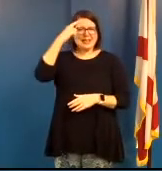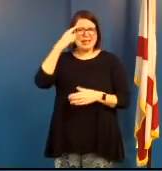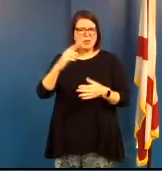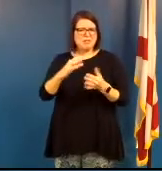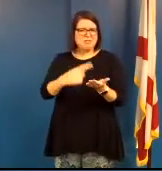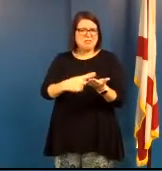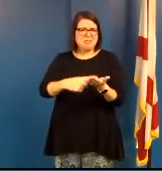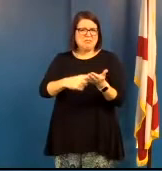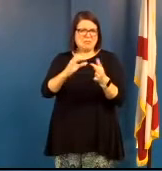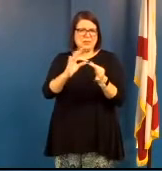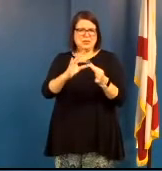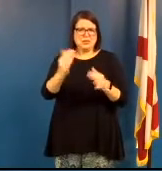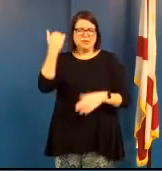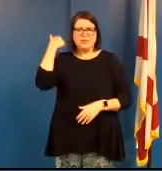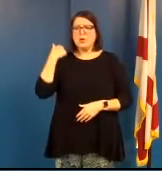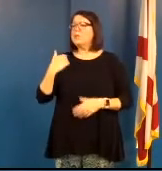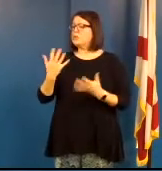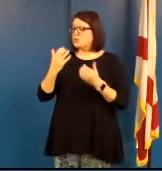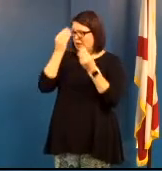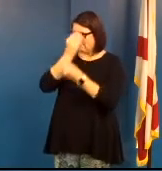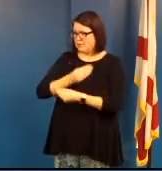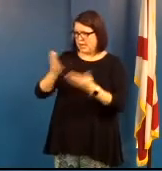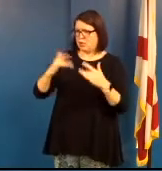the board up to date,